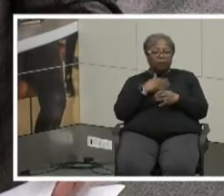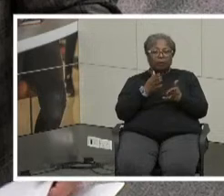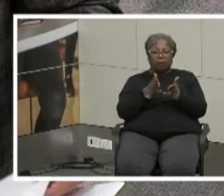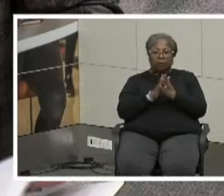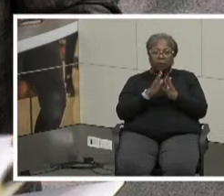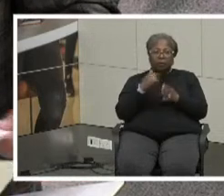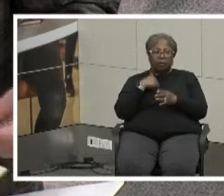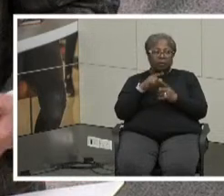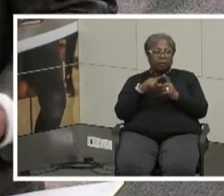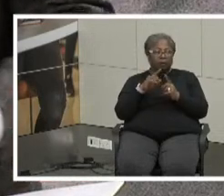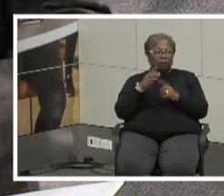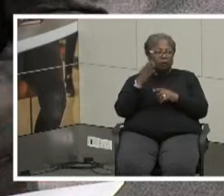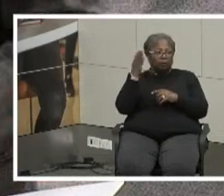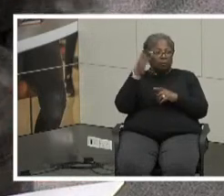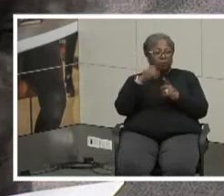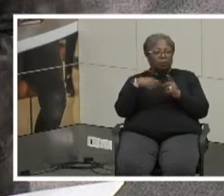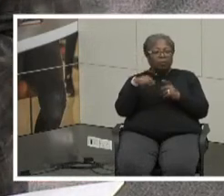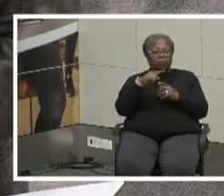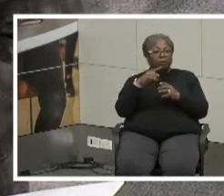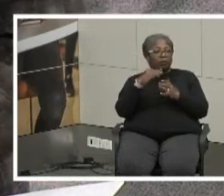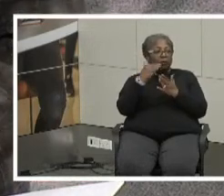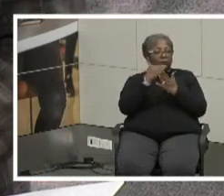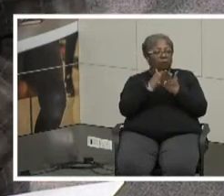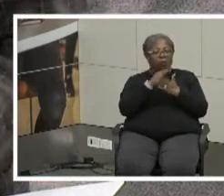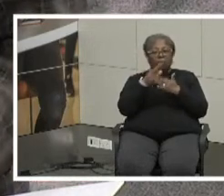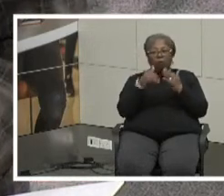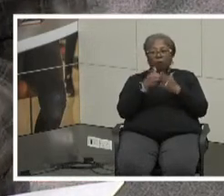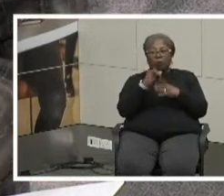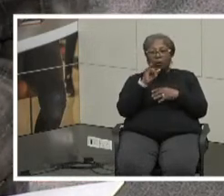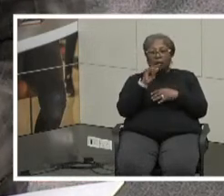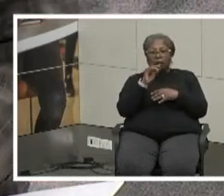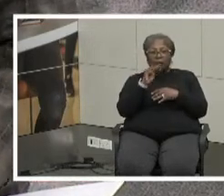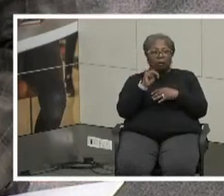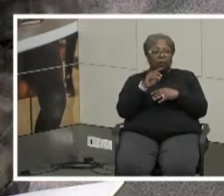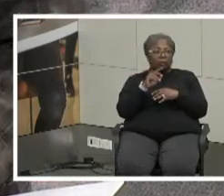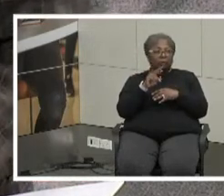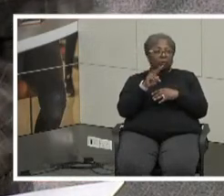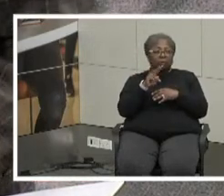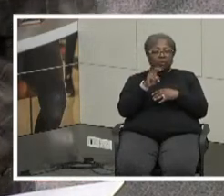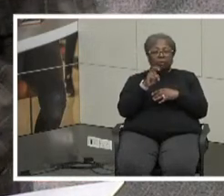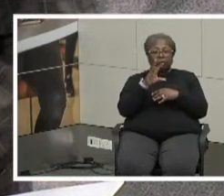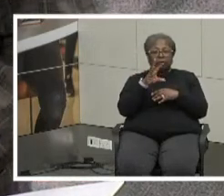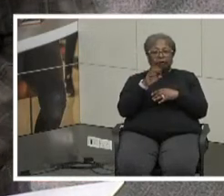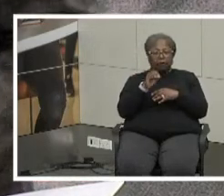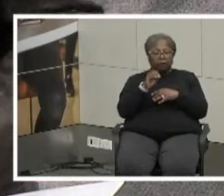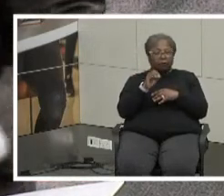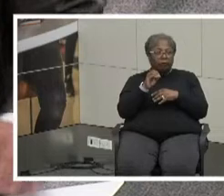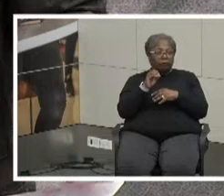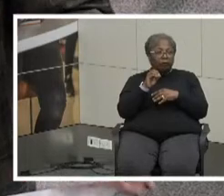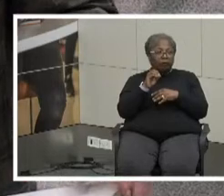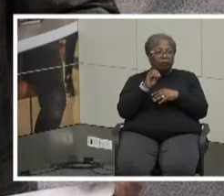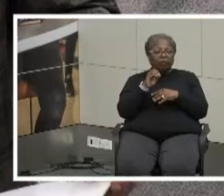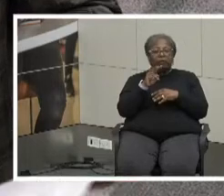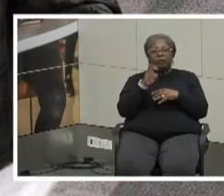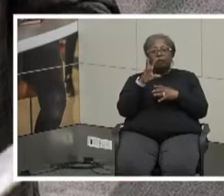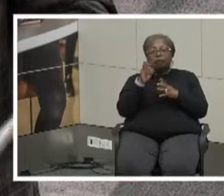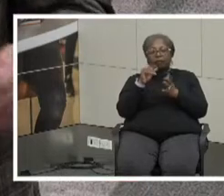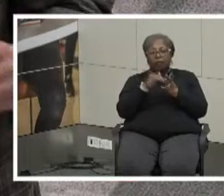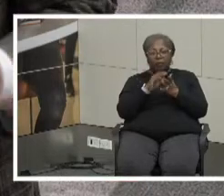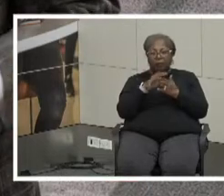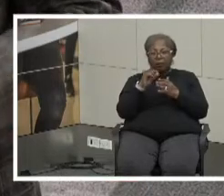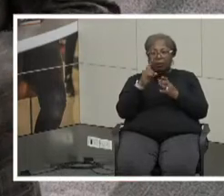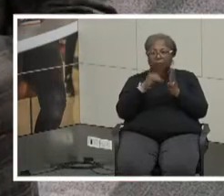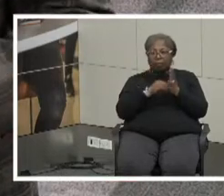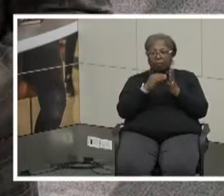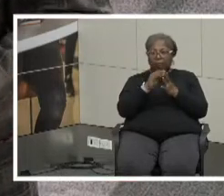to present to you is list of all of those items between 250 um ,000 and a million